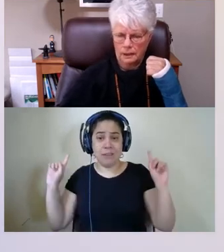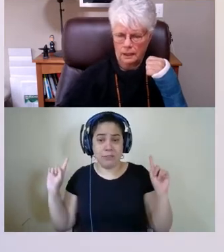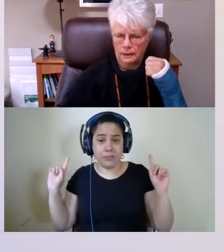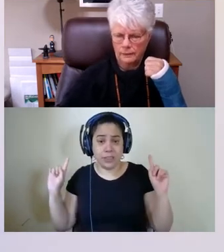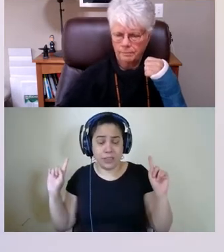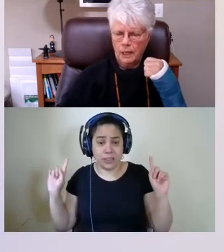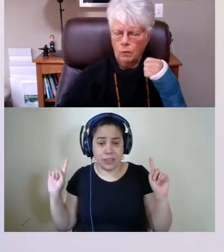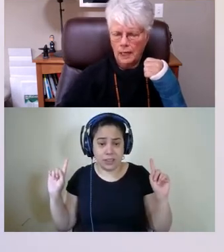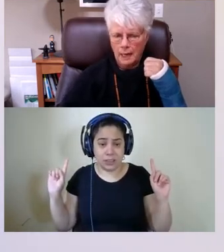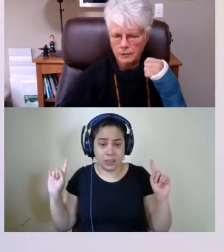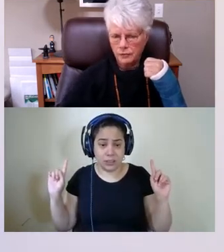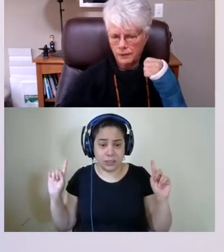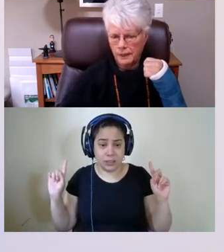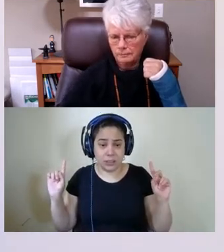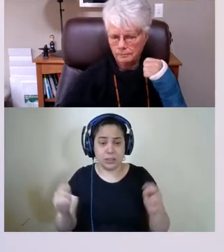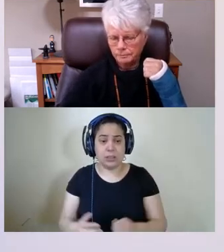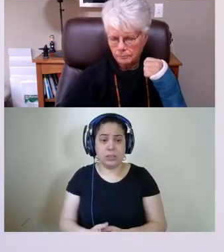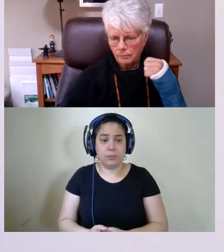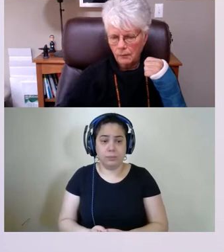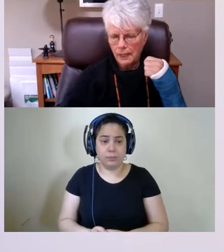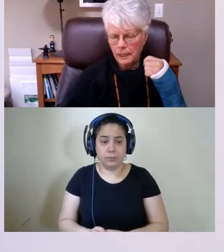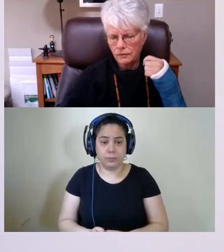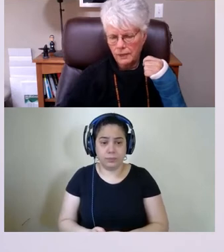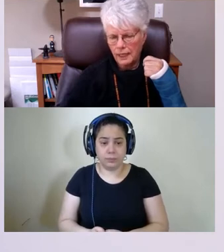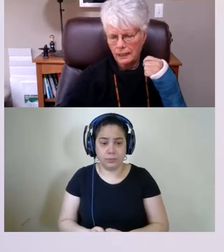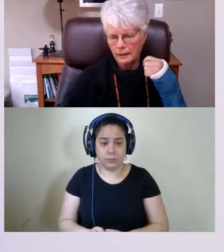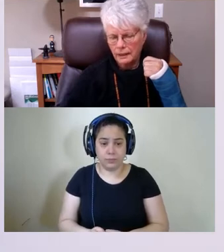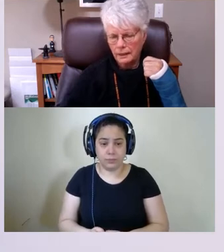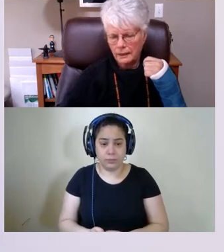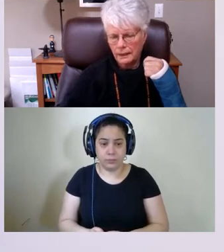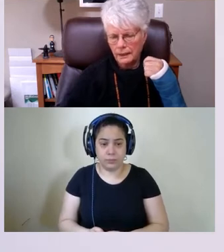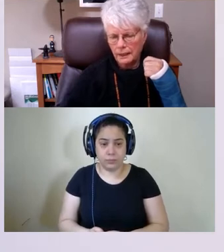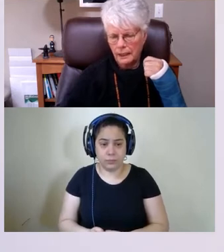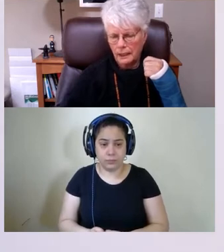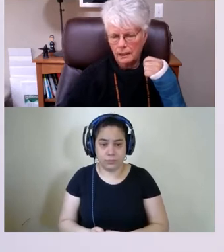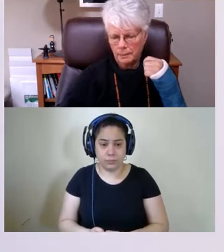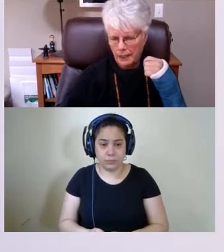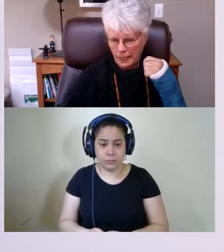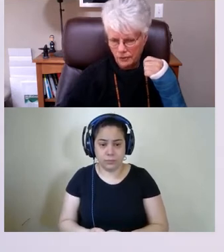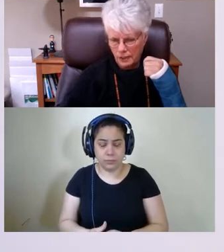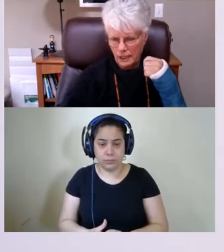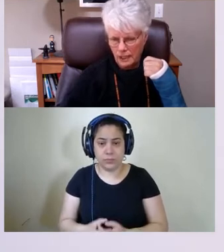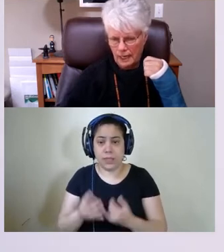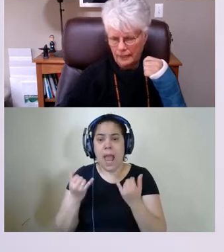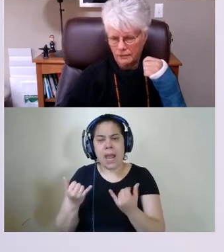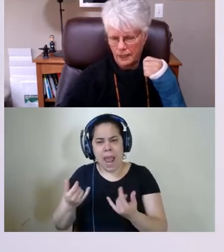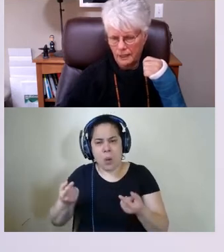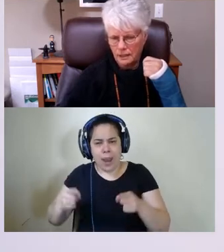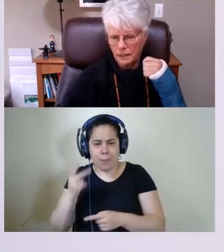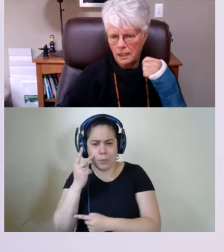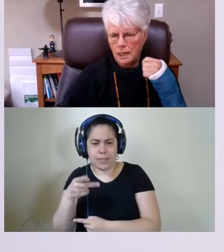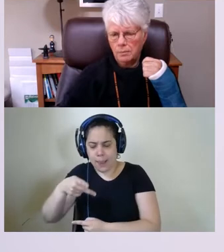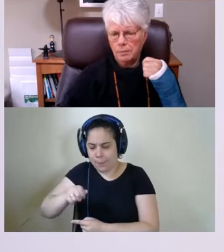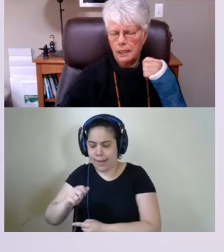and neglect. What happens for them is that the PAG